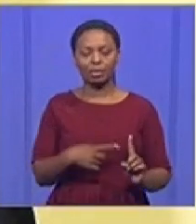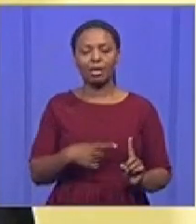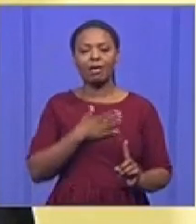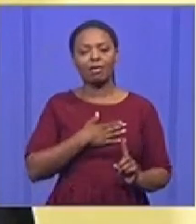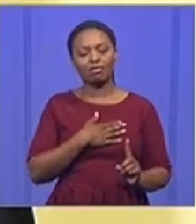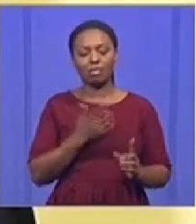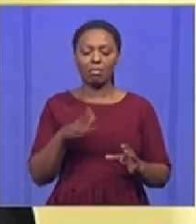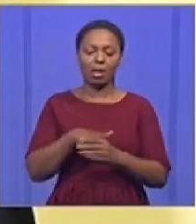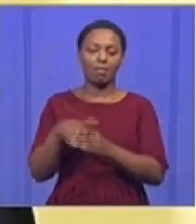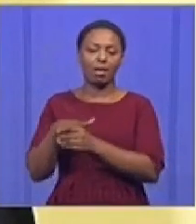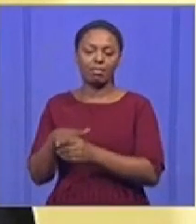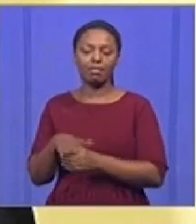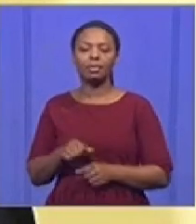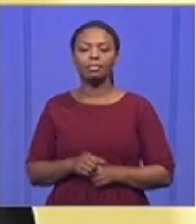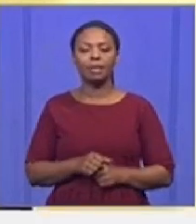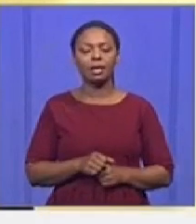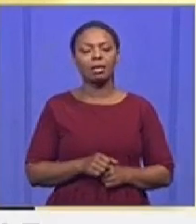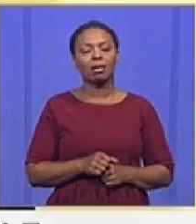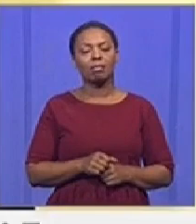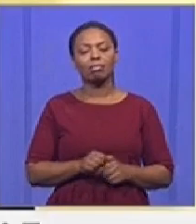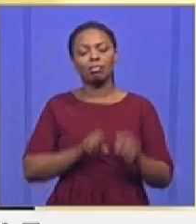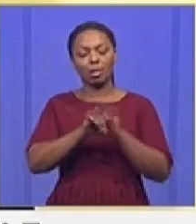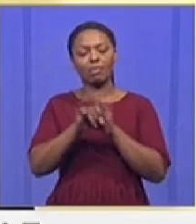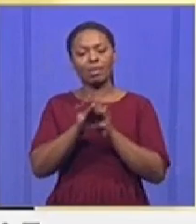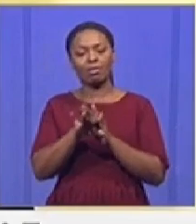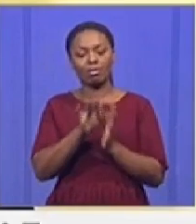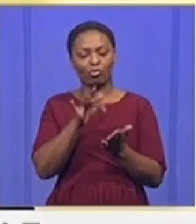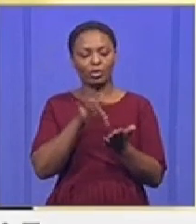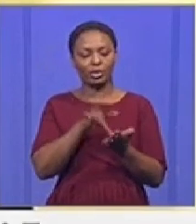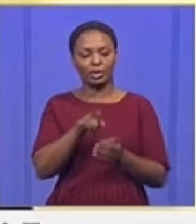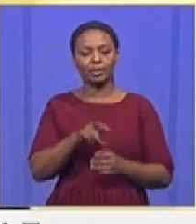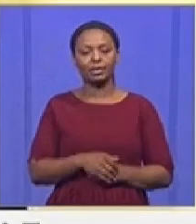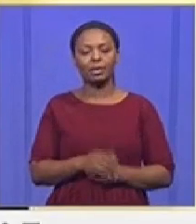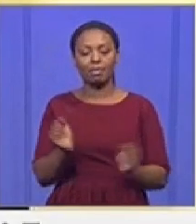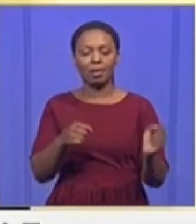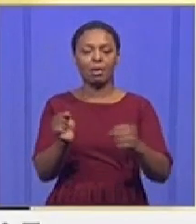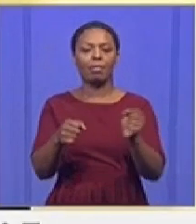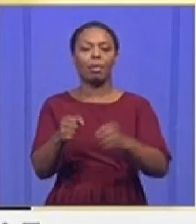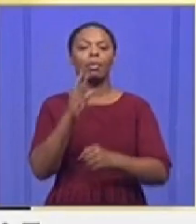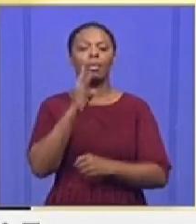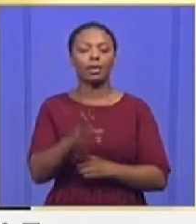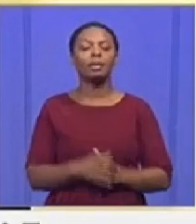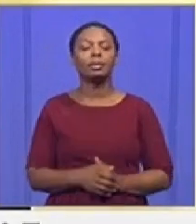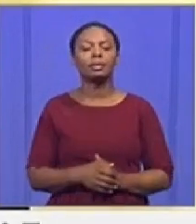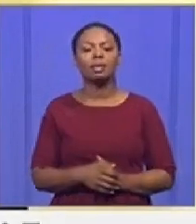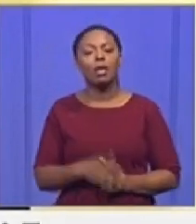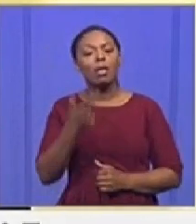fills those vacancies as soon as possible. So in a matter of days,